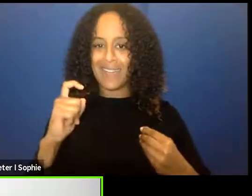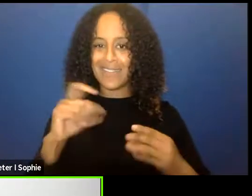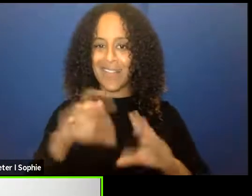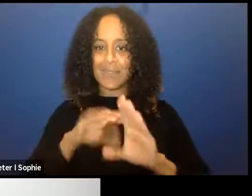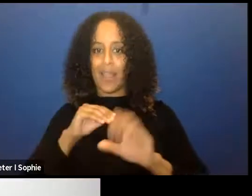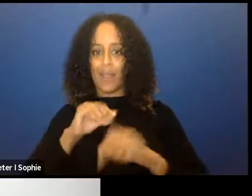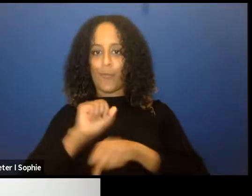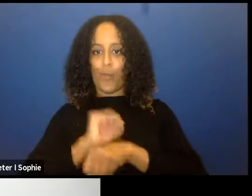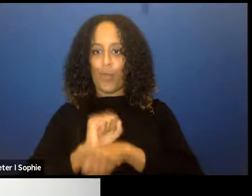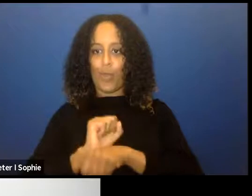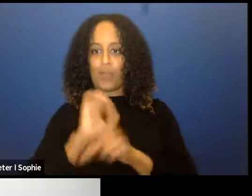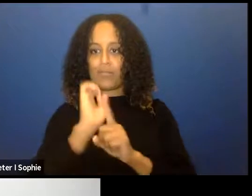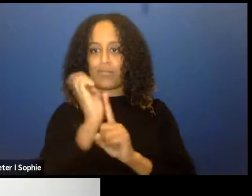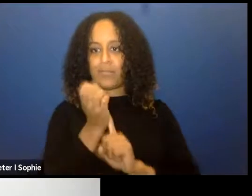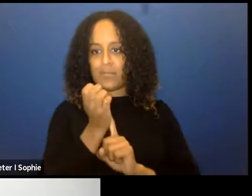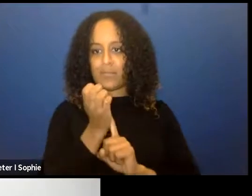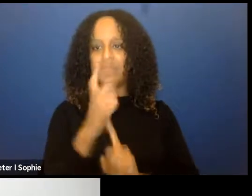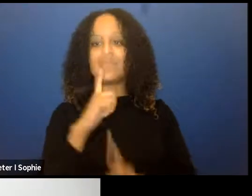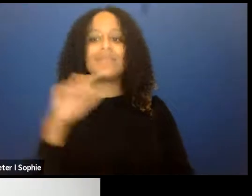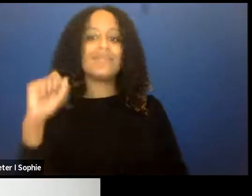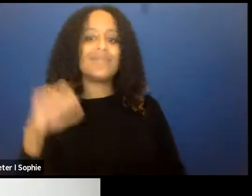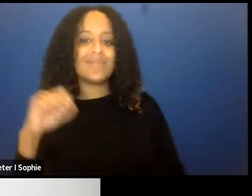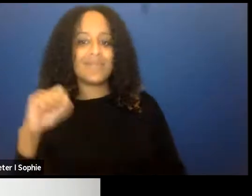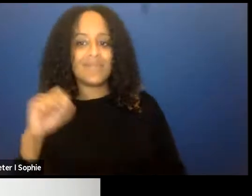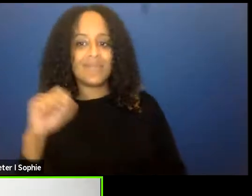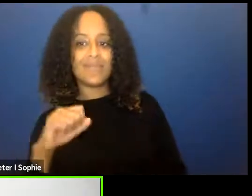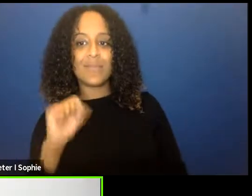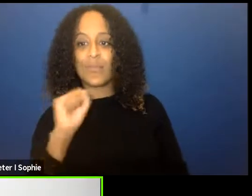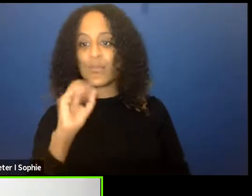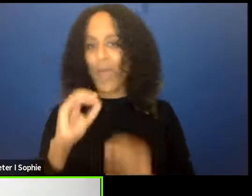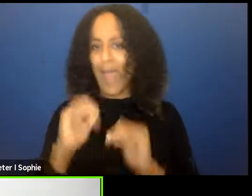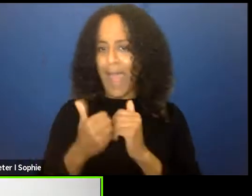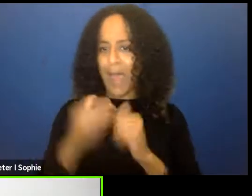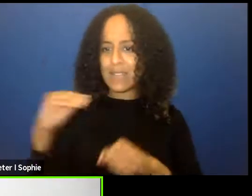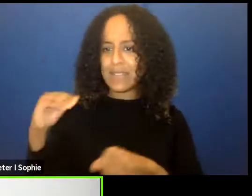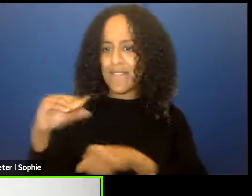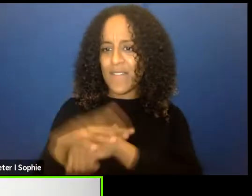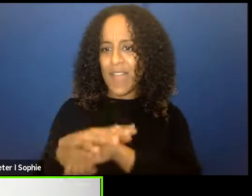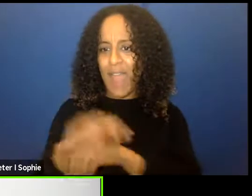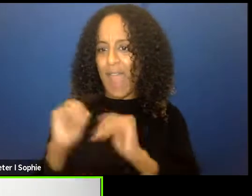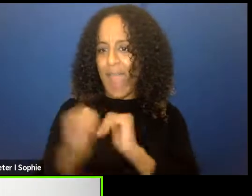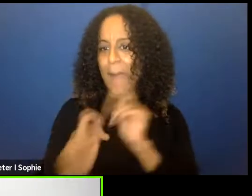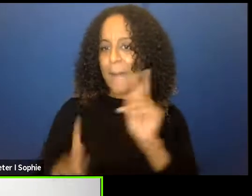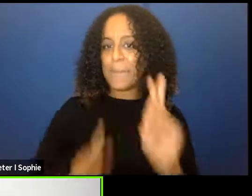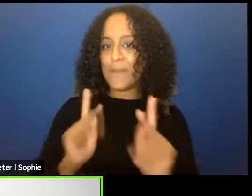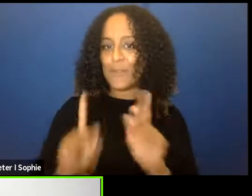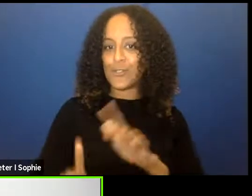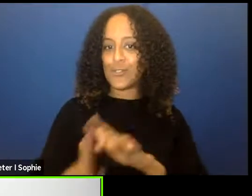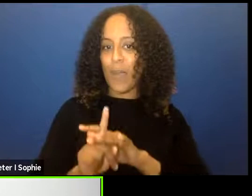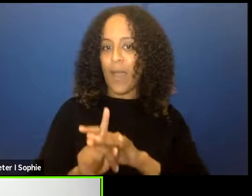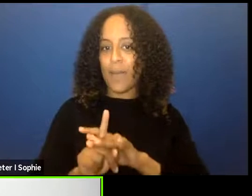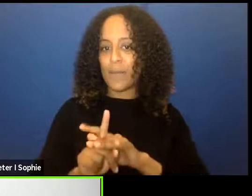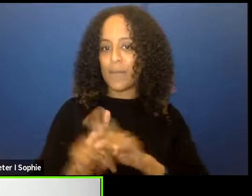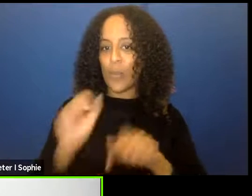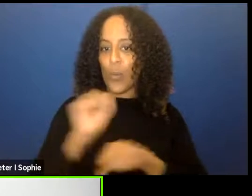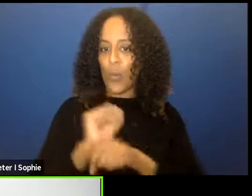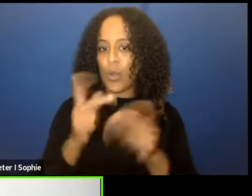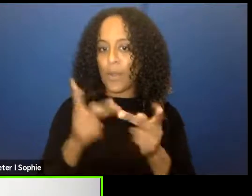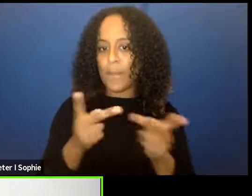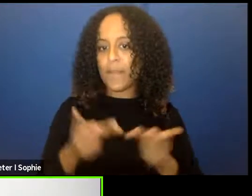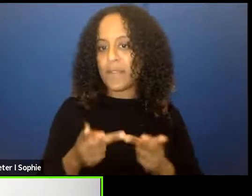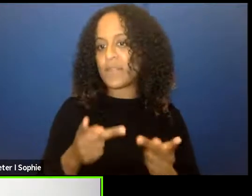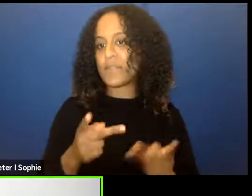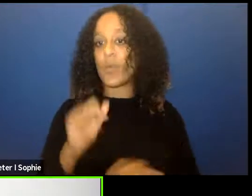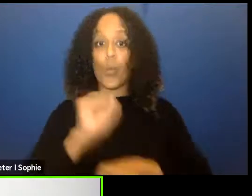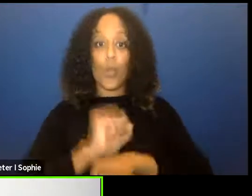Yeah. Absolutely, absolutely. So how does it affect how people show up in the workplace, or our work and